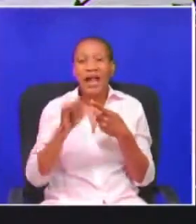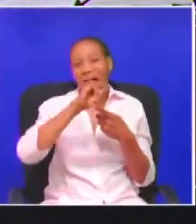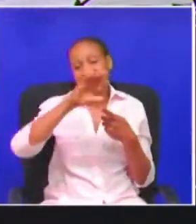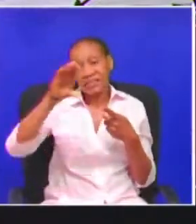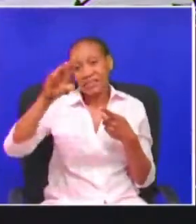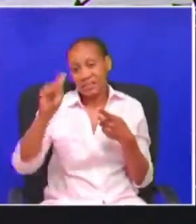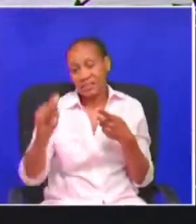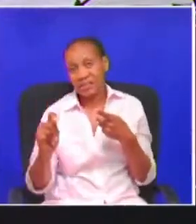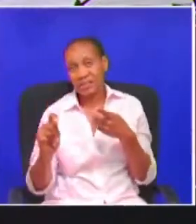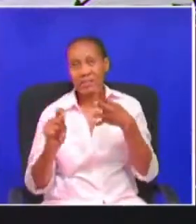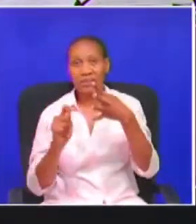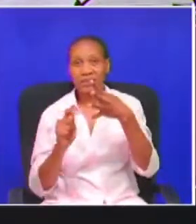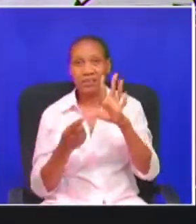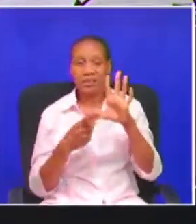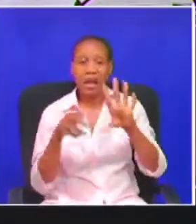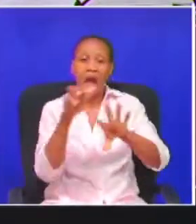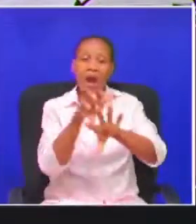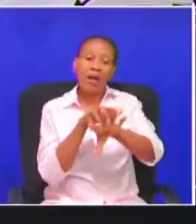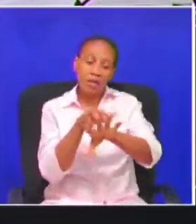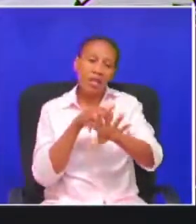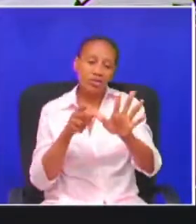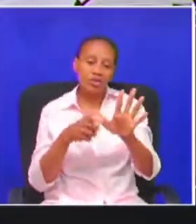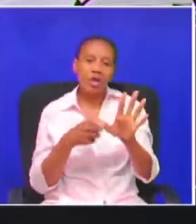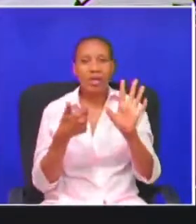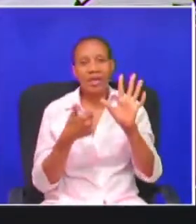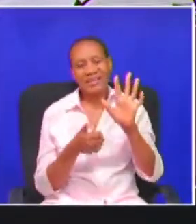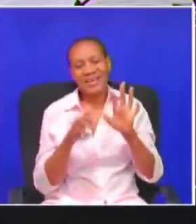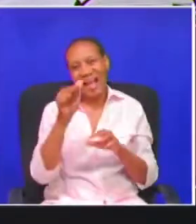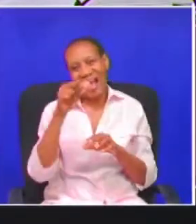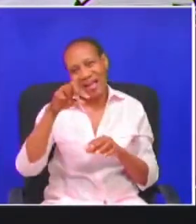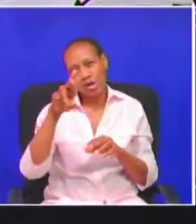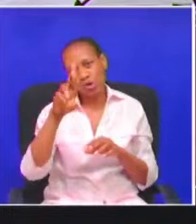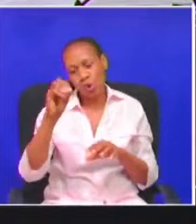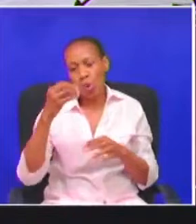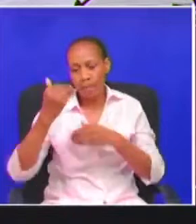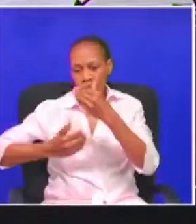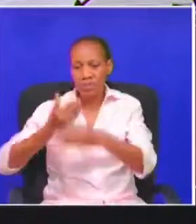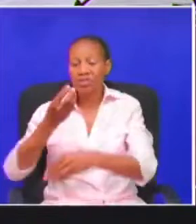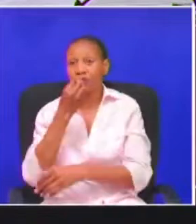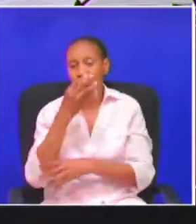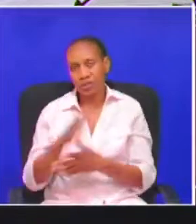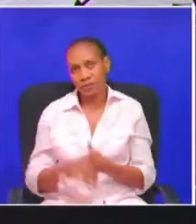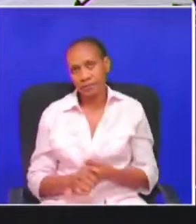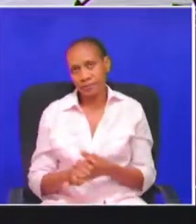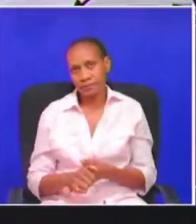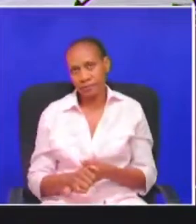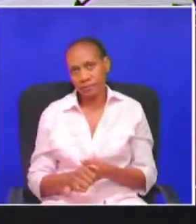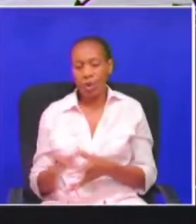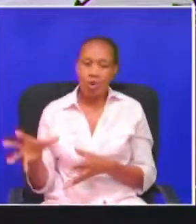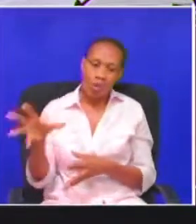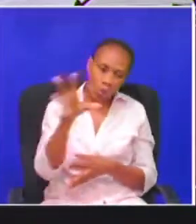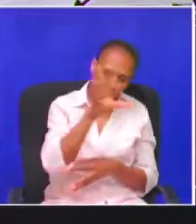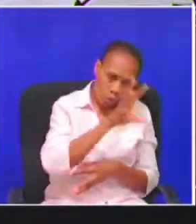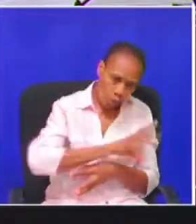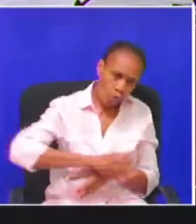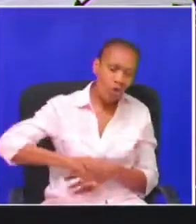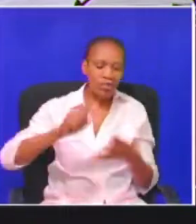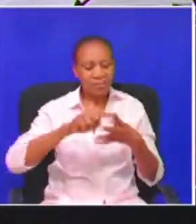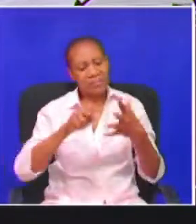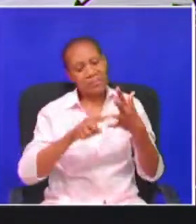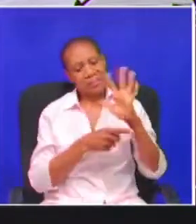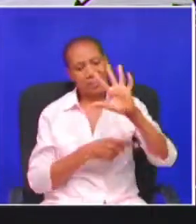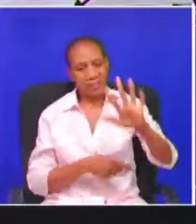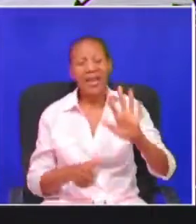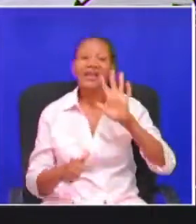ICT, agriculture, and agro-processing. These are all important